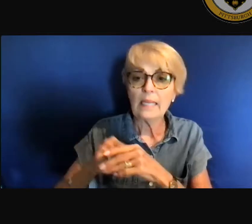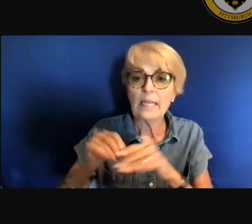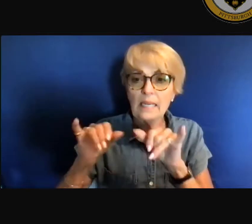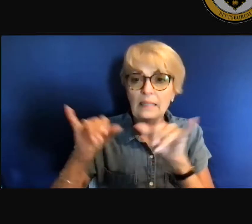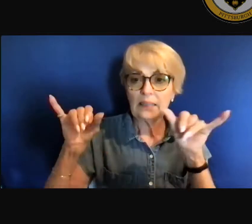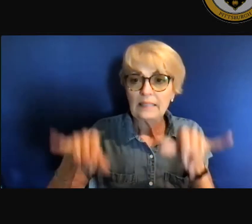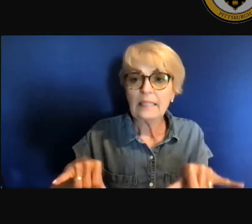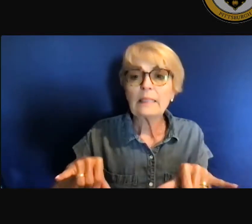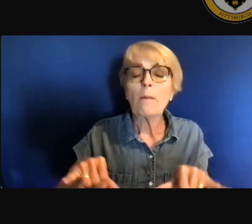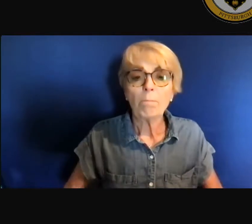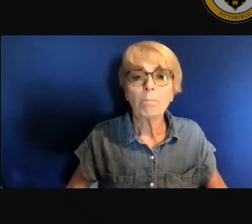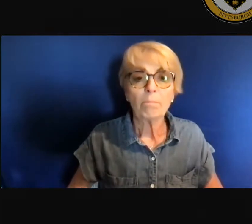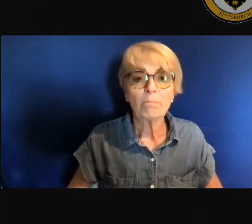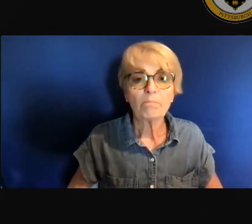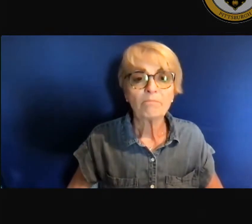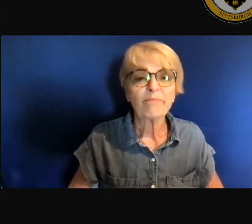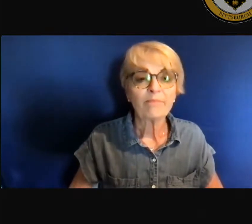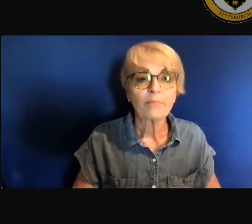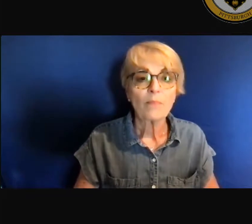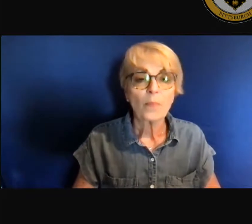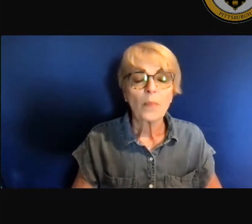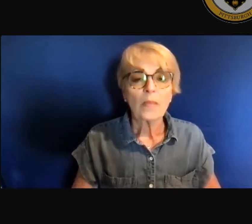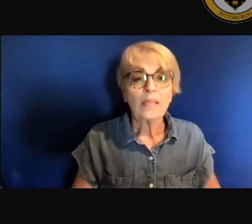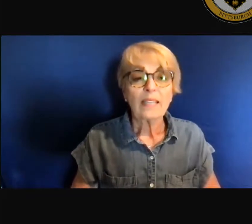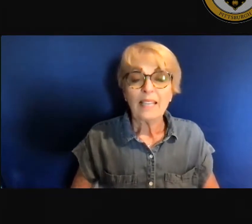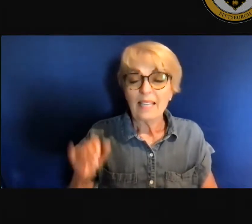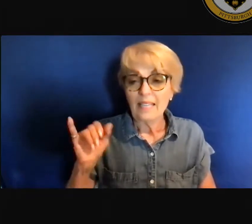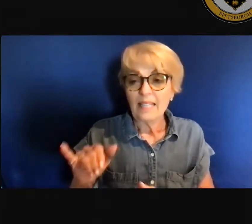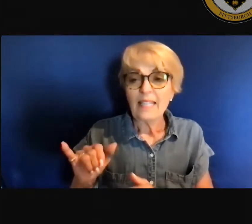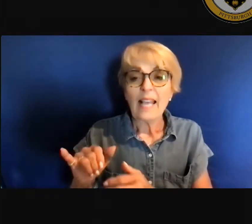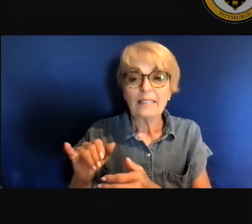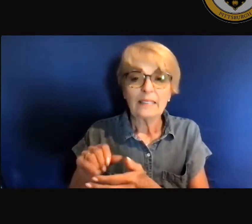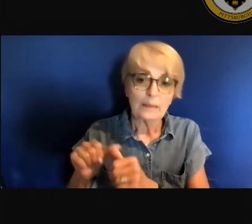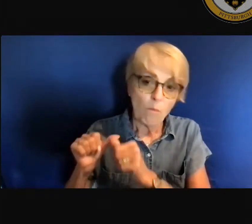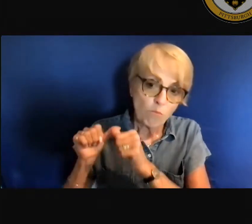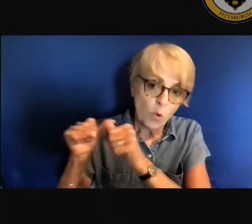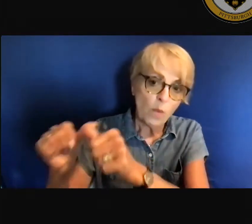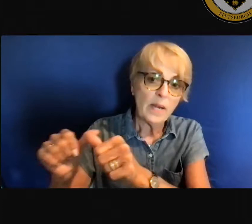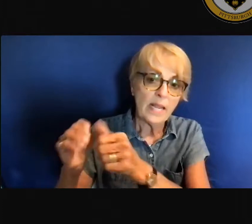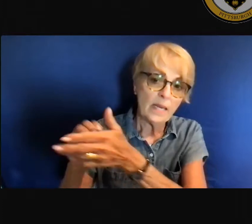there for a permanent record.